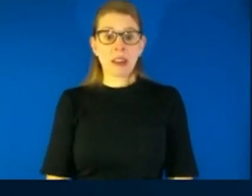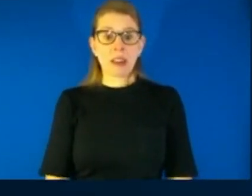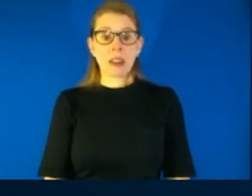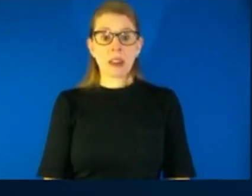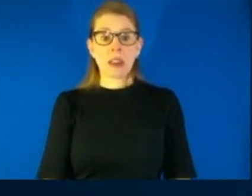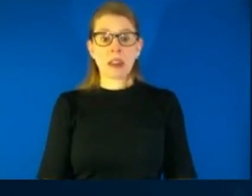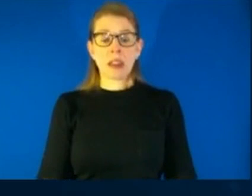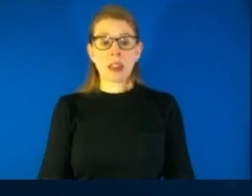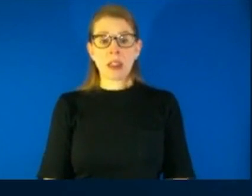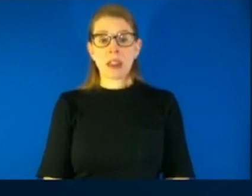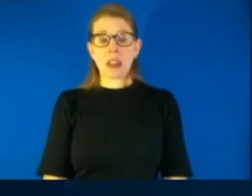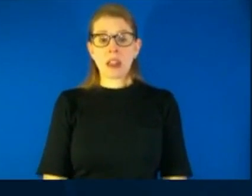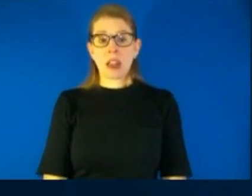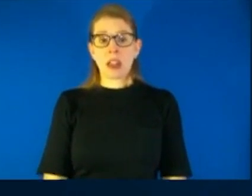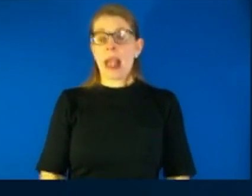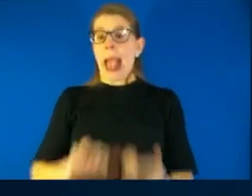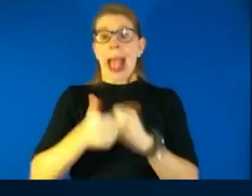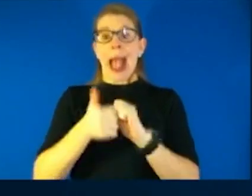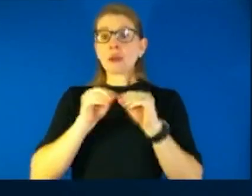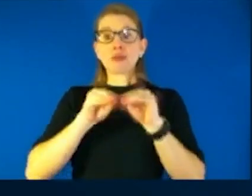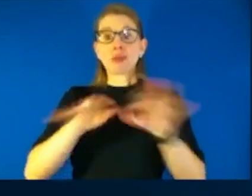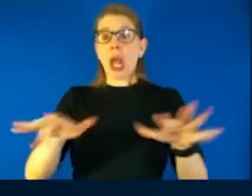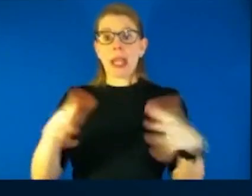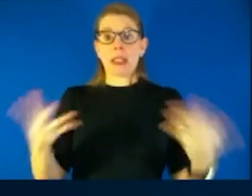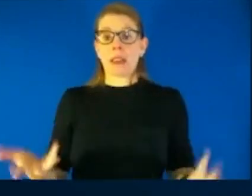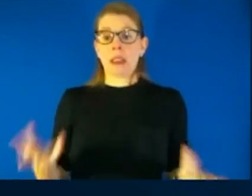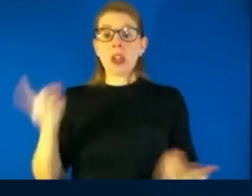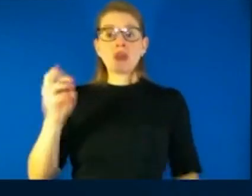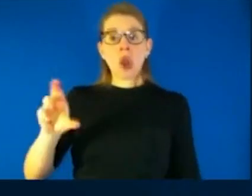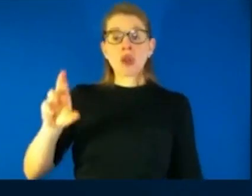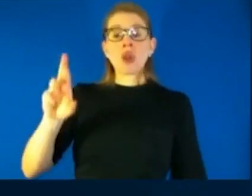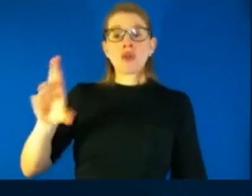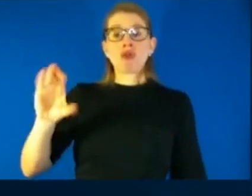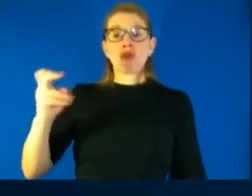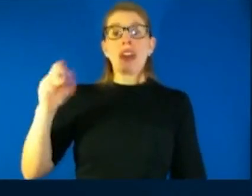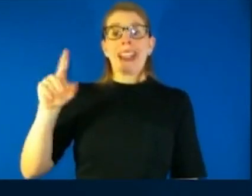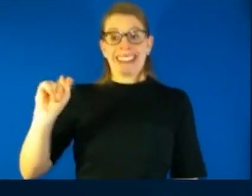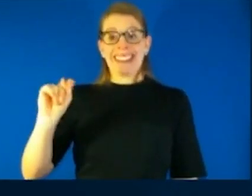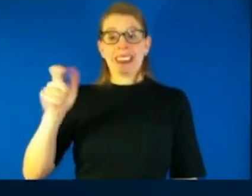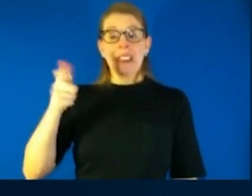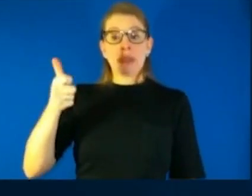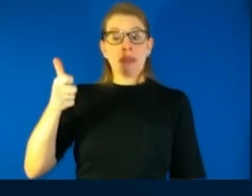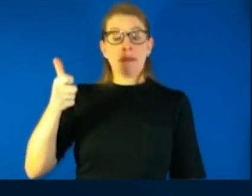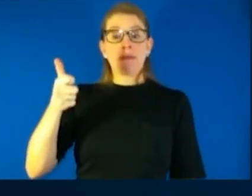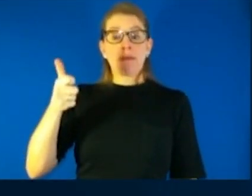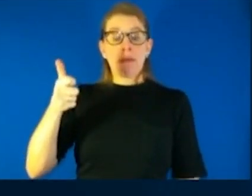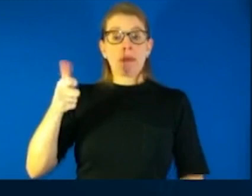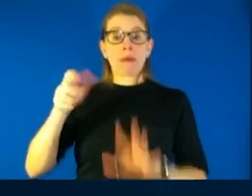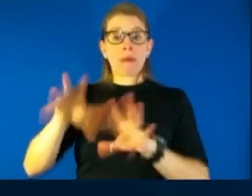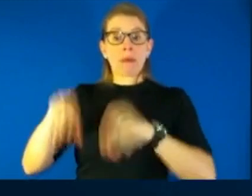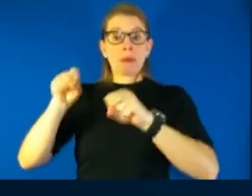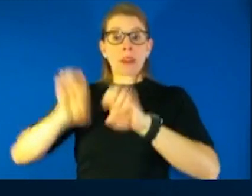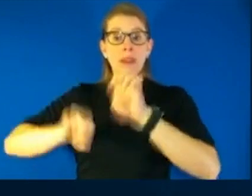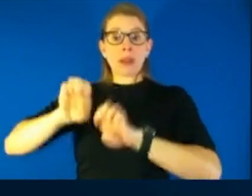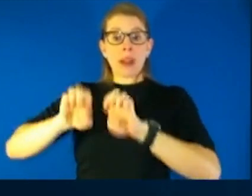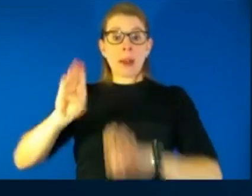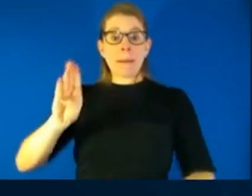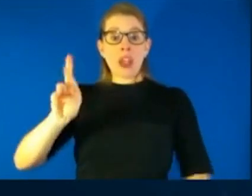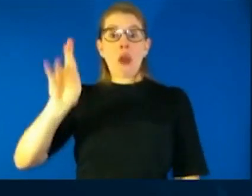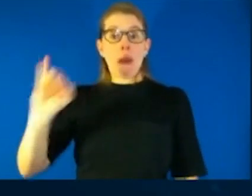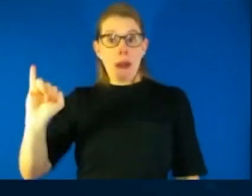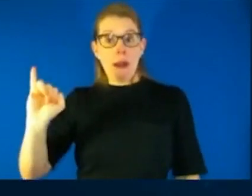So how would it be spreading? So Dr. Richt has actually done experiments in the BRI